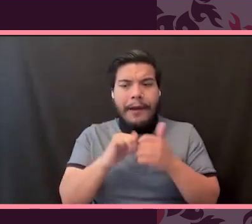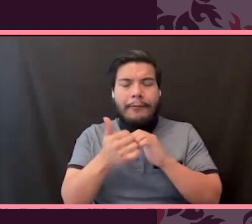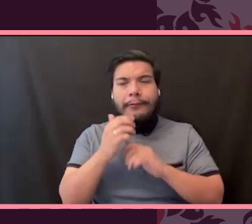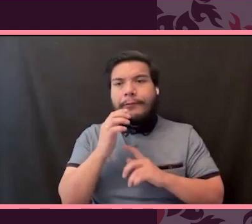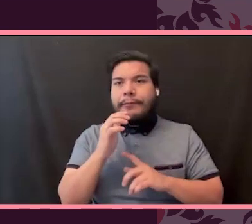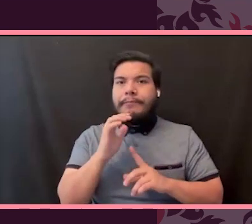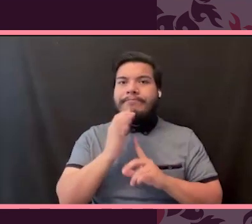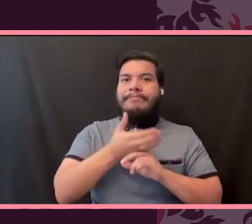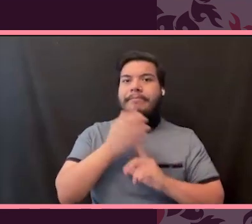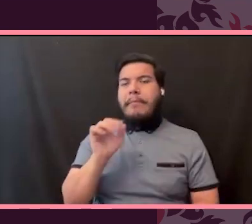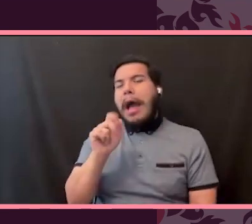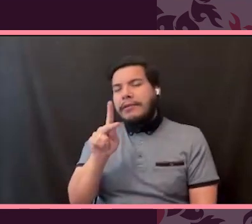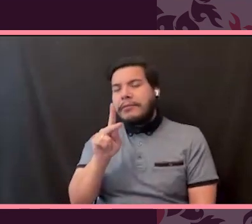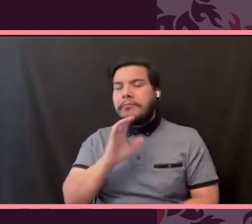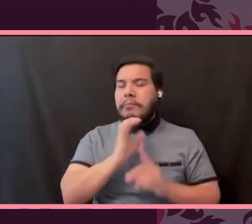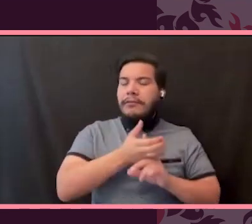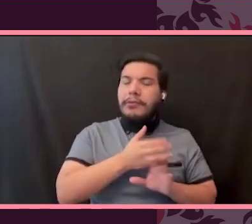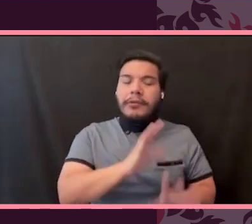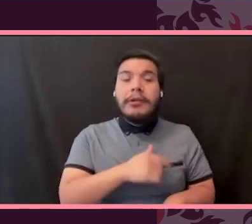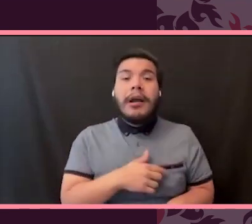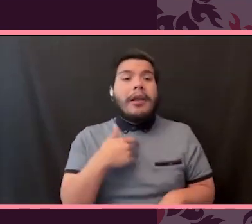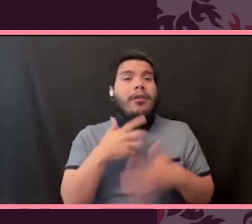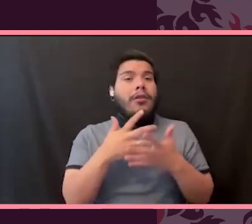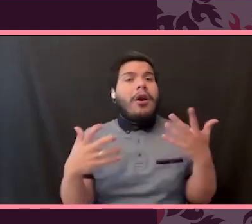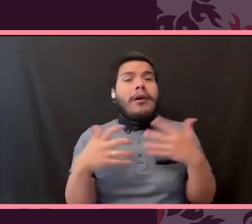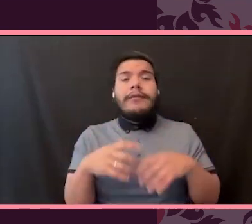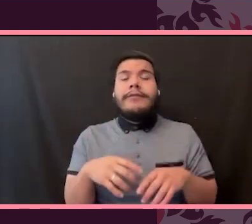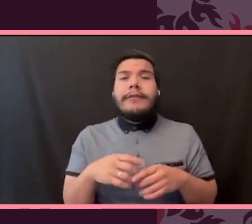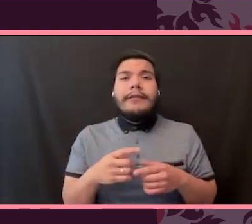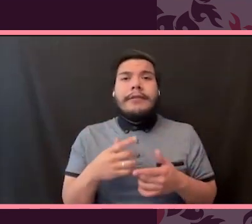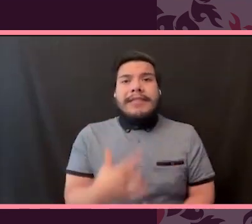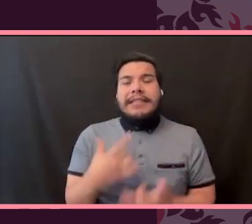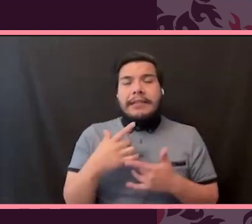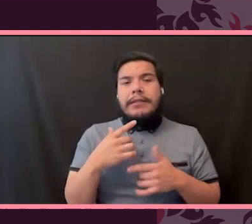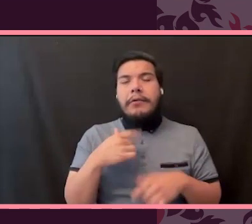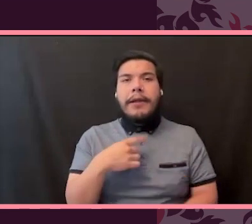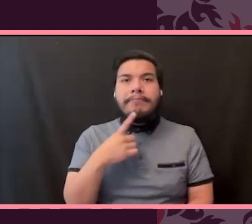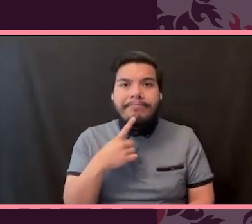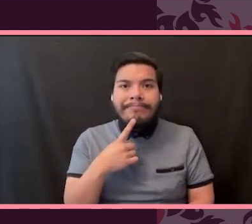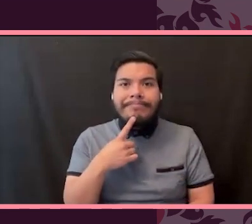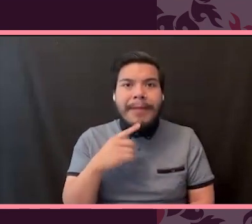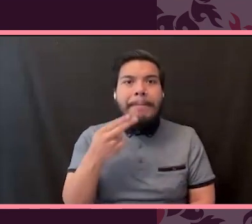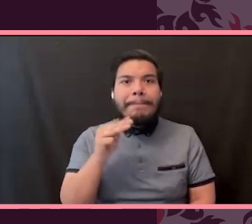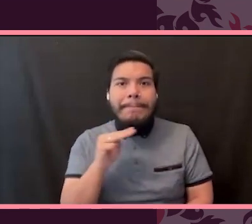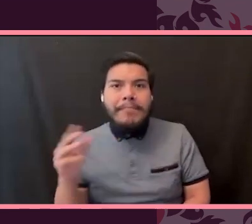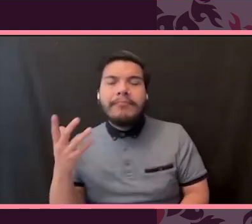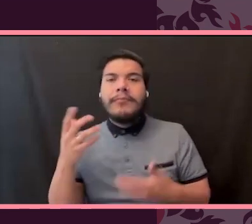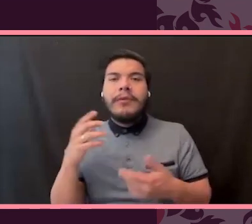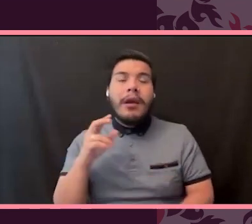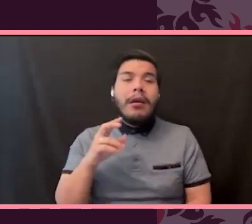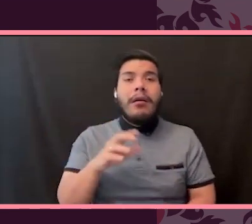like fidgets, I guess. Like I would hum like excessively, or my hands would just kind of be all over the